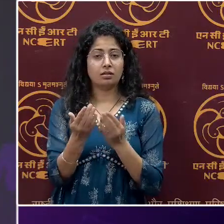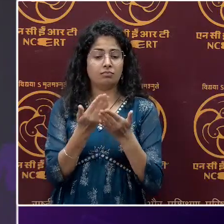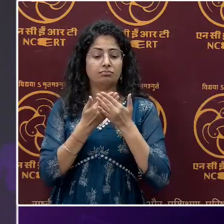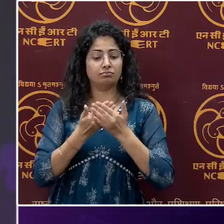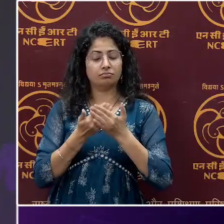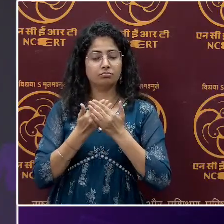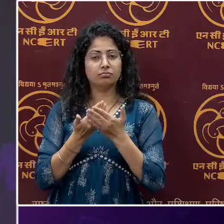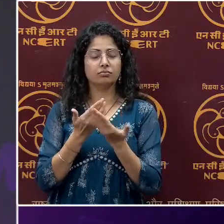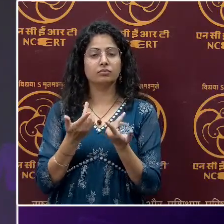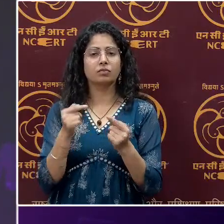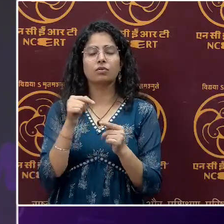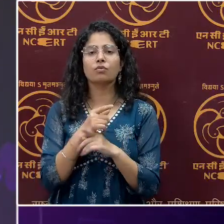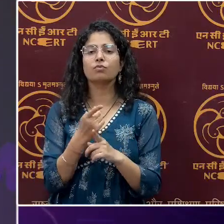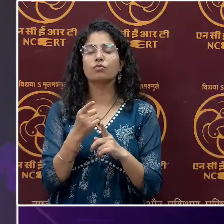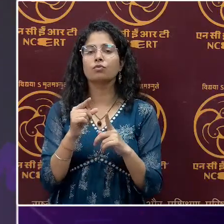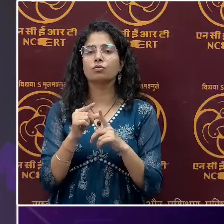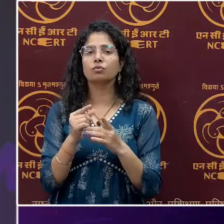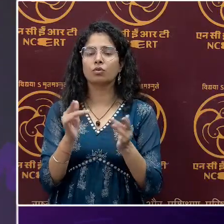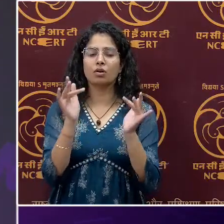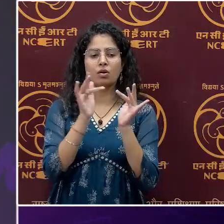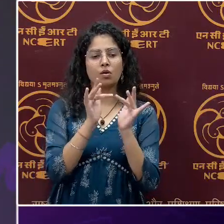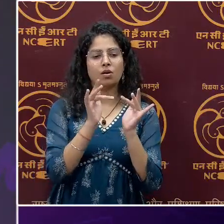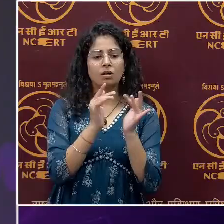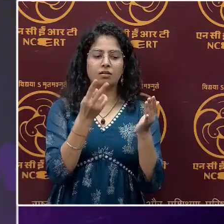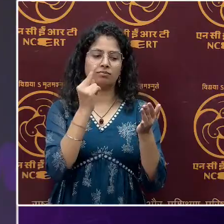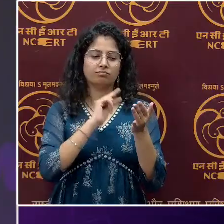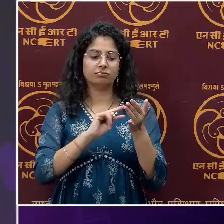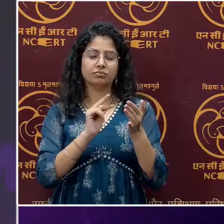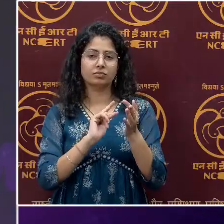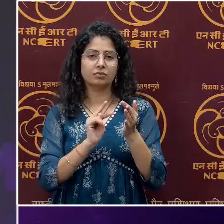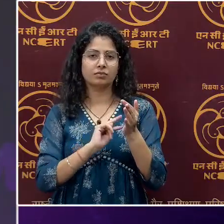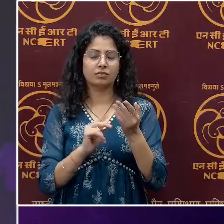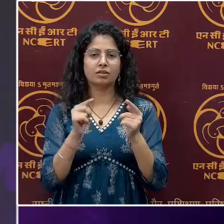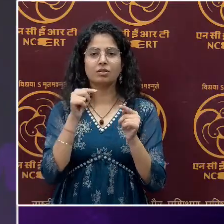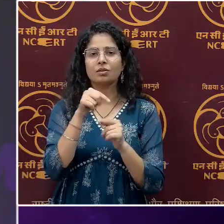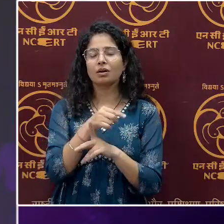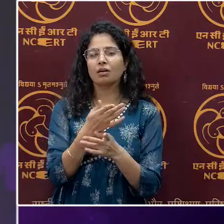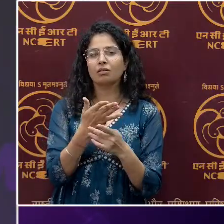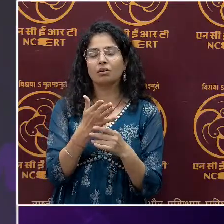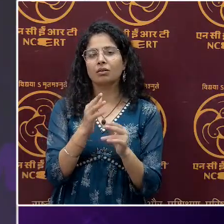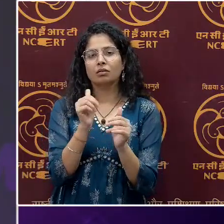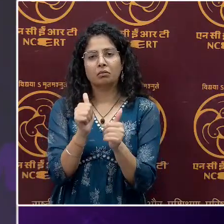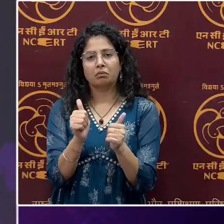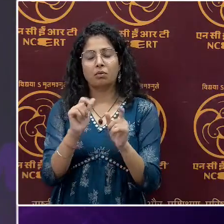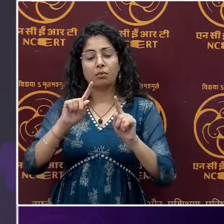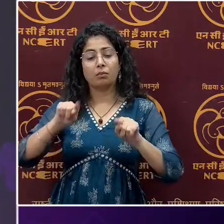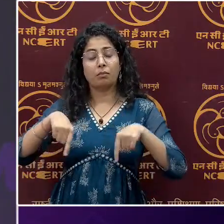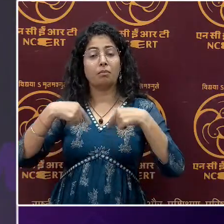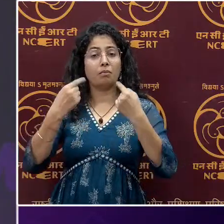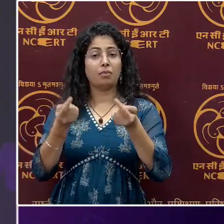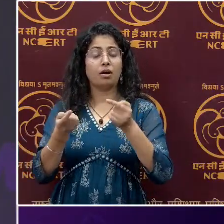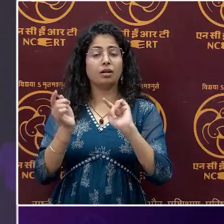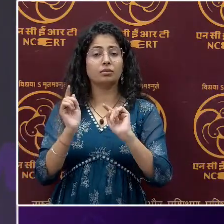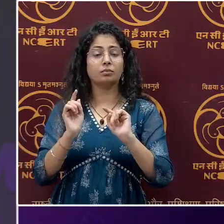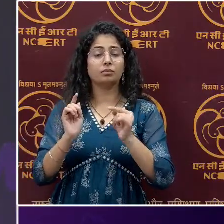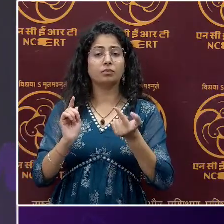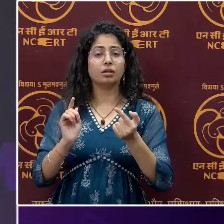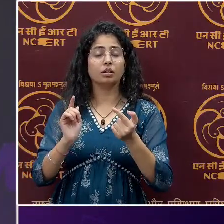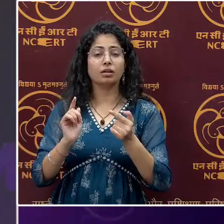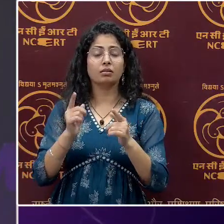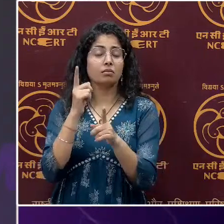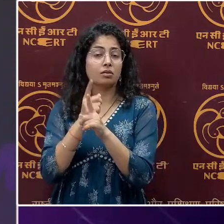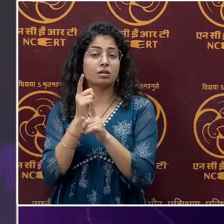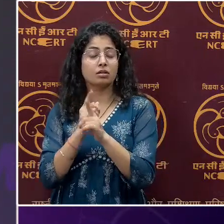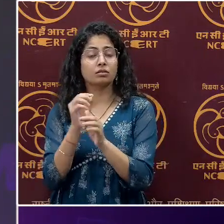and learning this online chapter. And then she'll be a great officer later on. Absolutely. Or a great